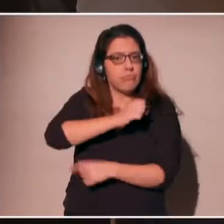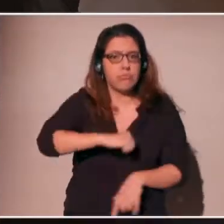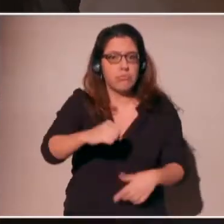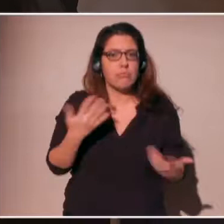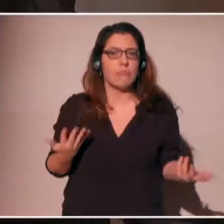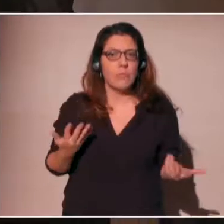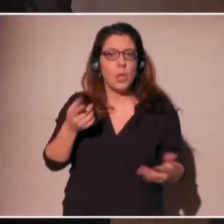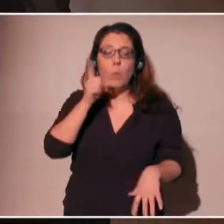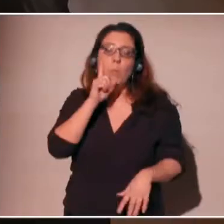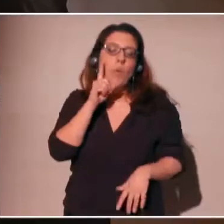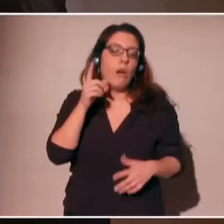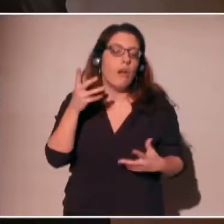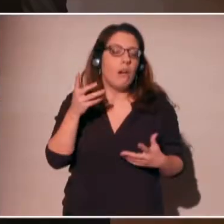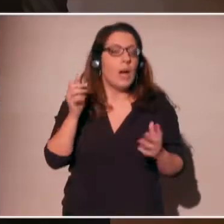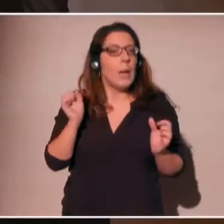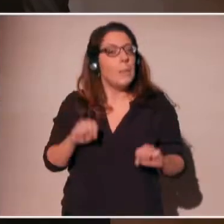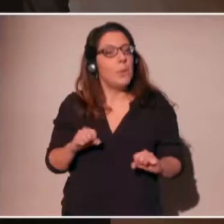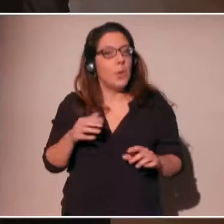circle. And indeed,